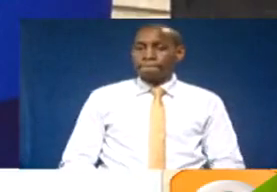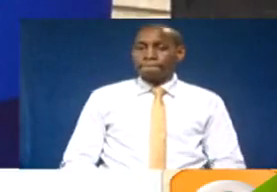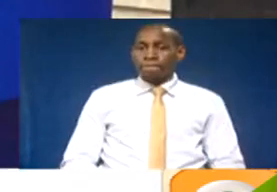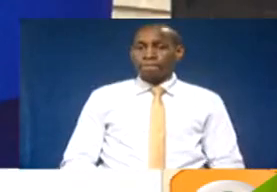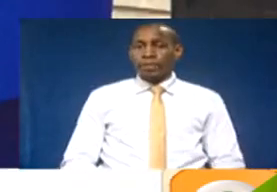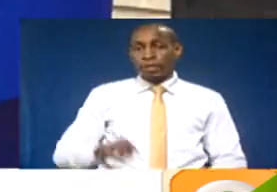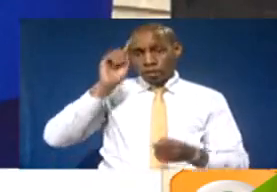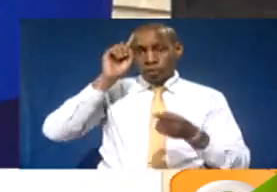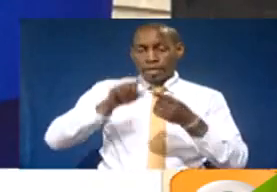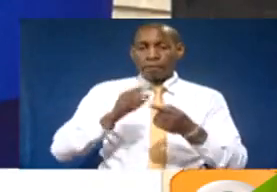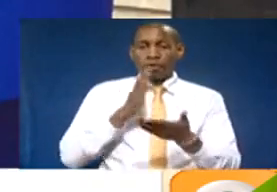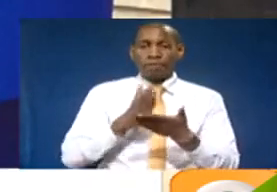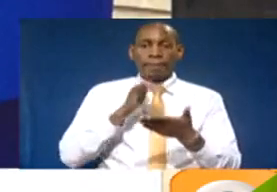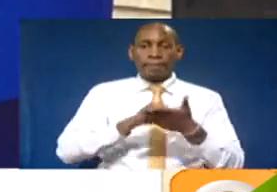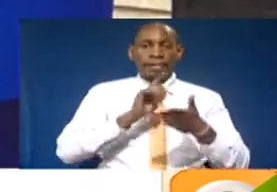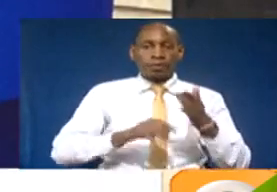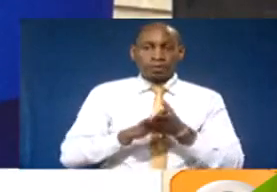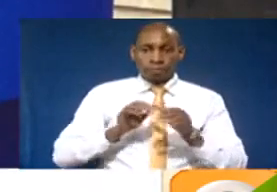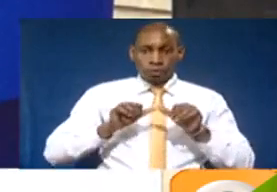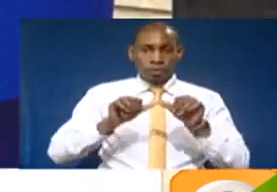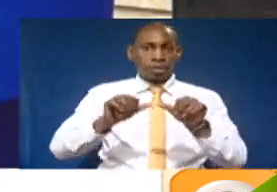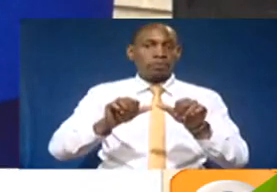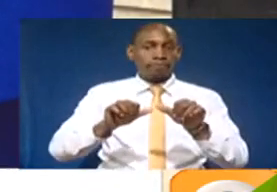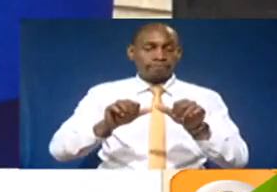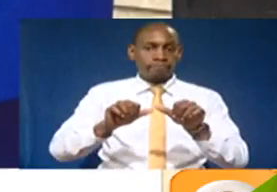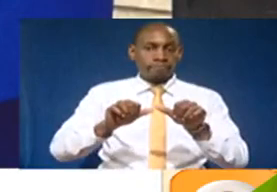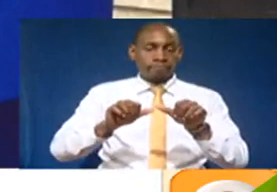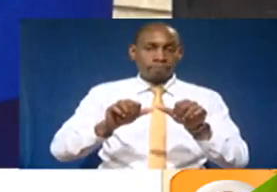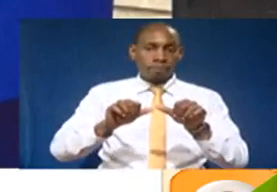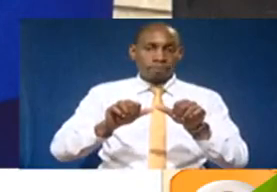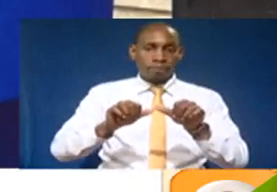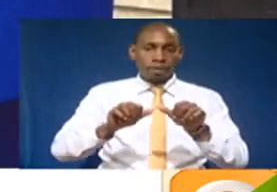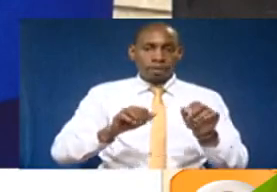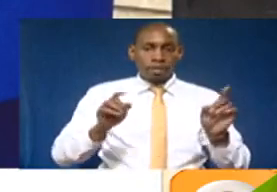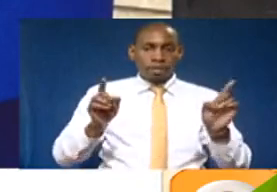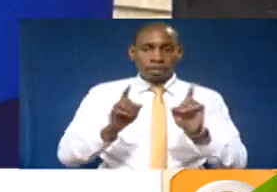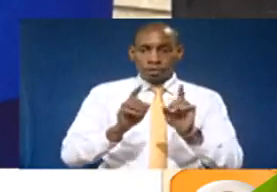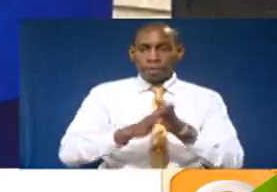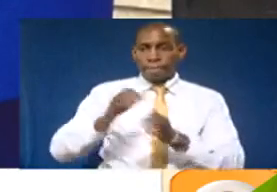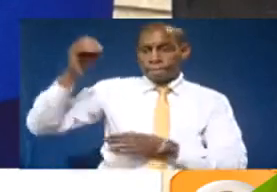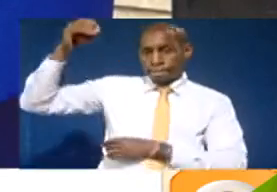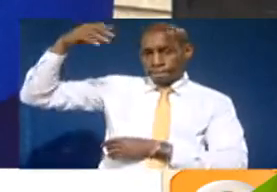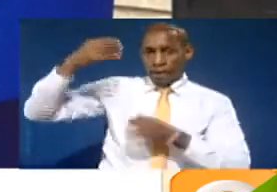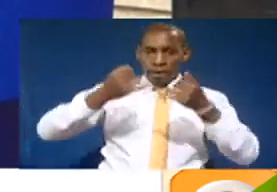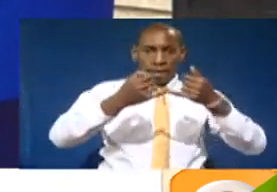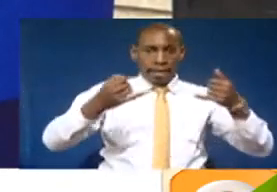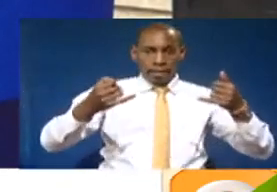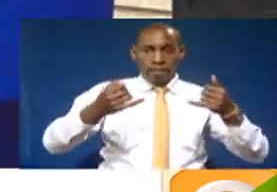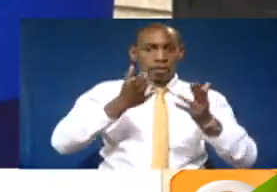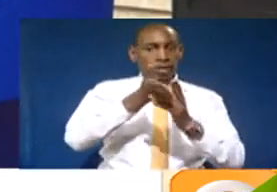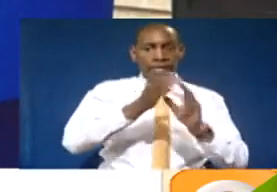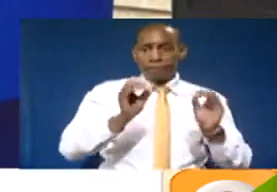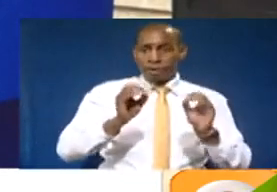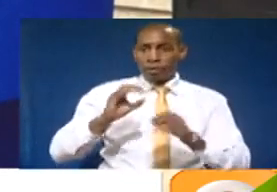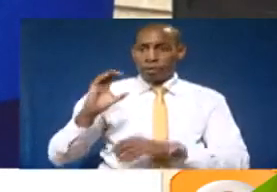Intended to ensure that we maintain our medium voltage lines without interrupting